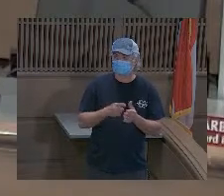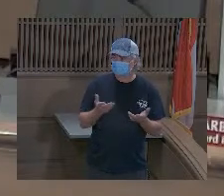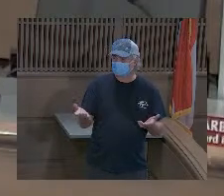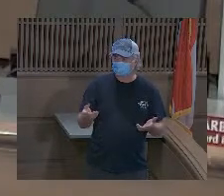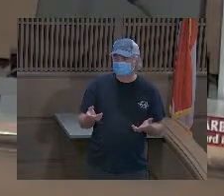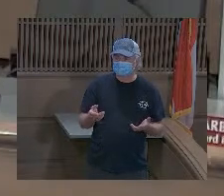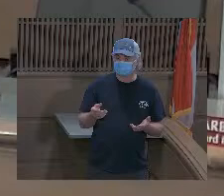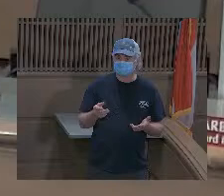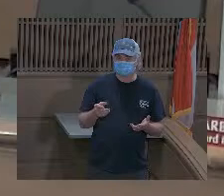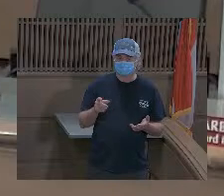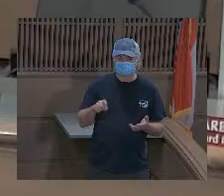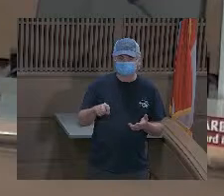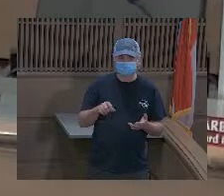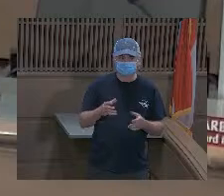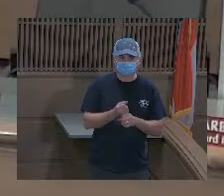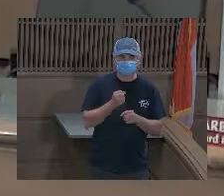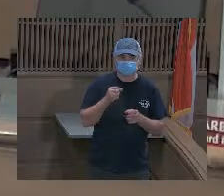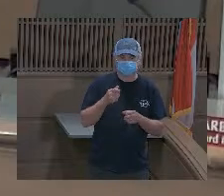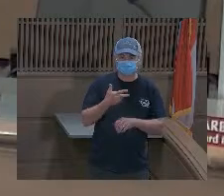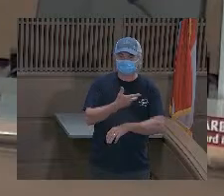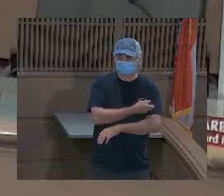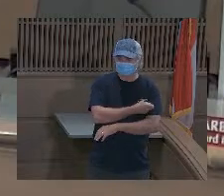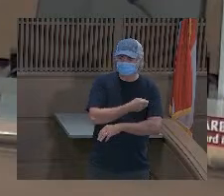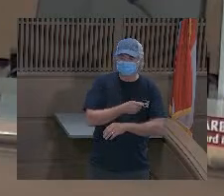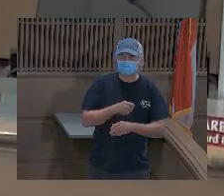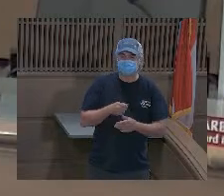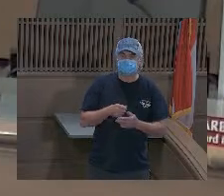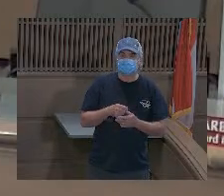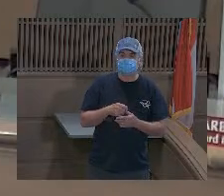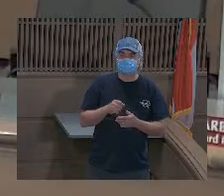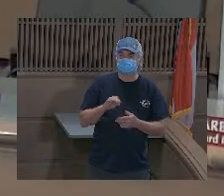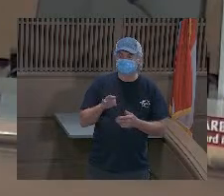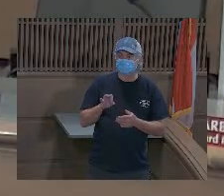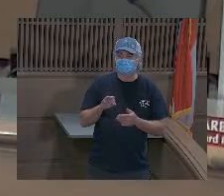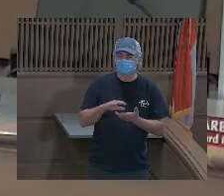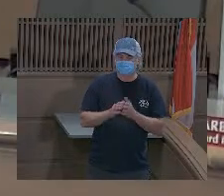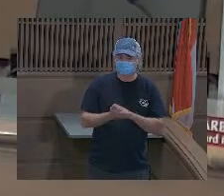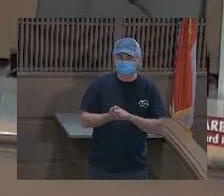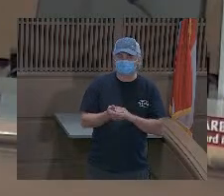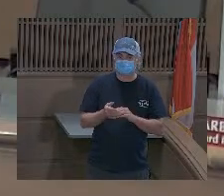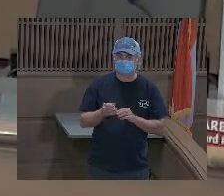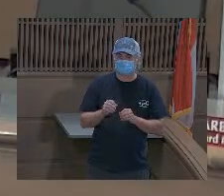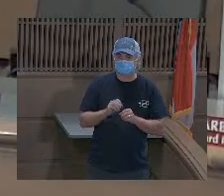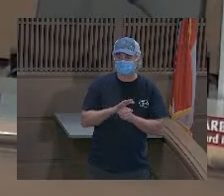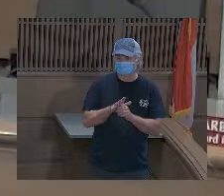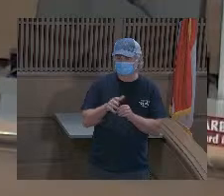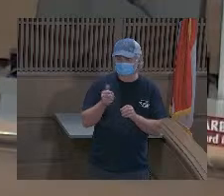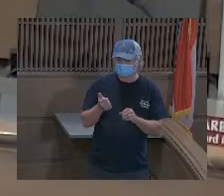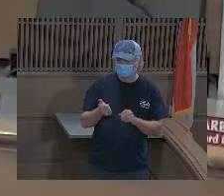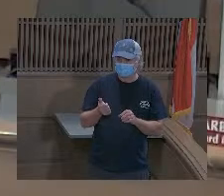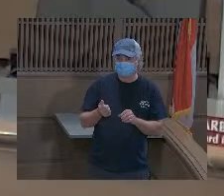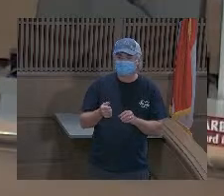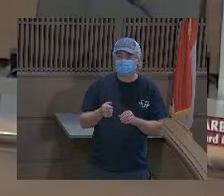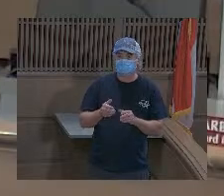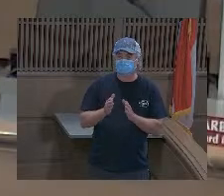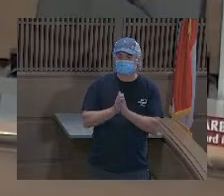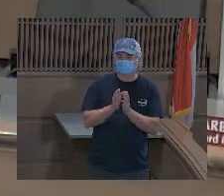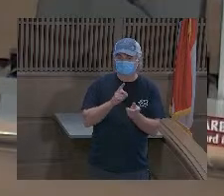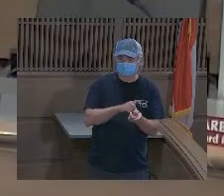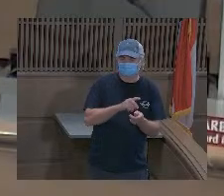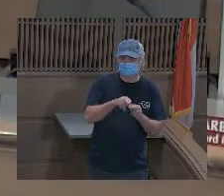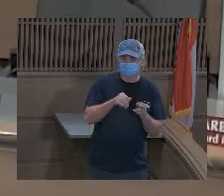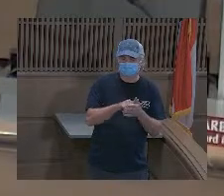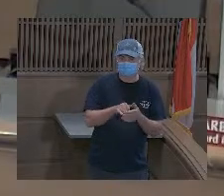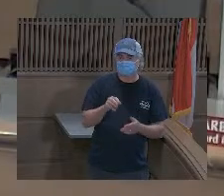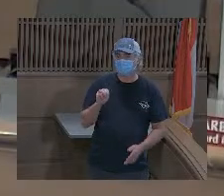vaccinated. But if you do come down with COVID, please ask your doctor about the monoclonal antibodies.